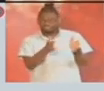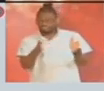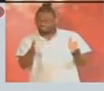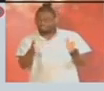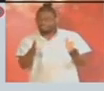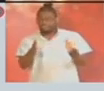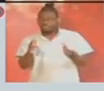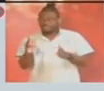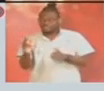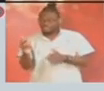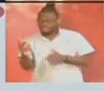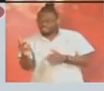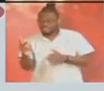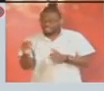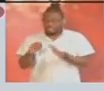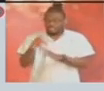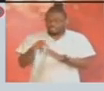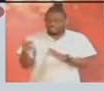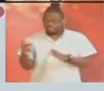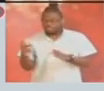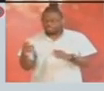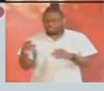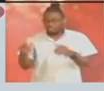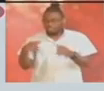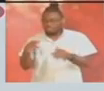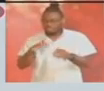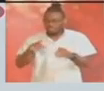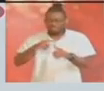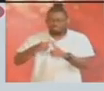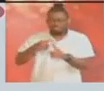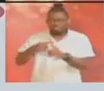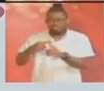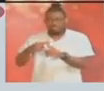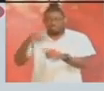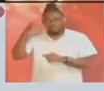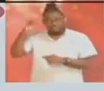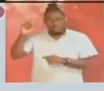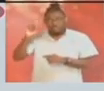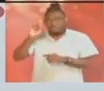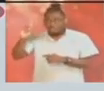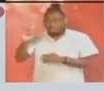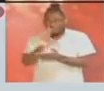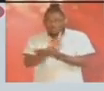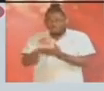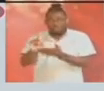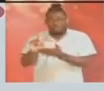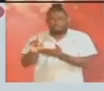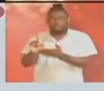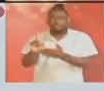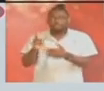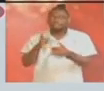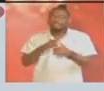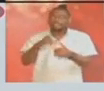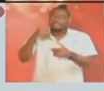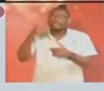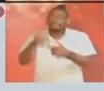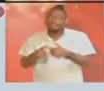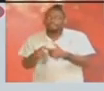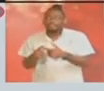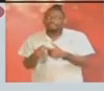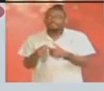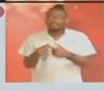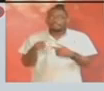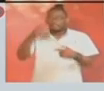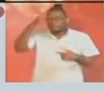cases per day over a 7-day period. And because of the way we behaved and let our